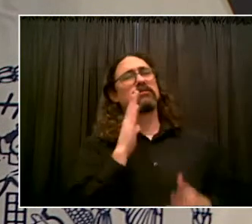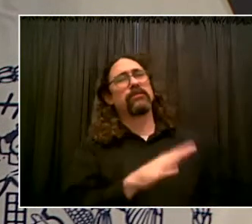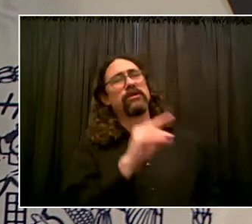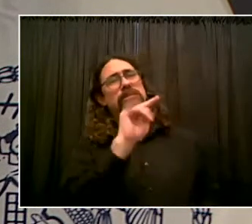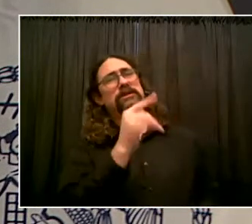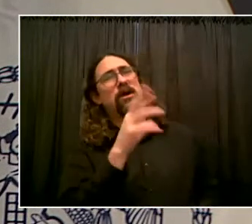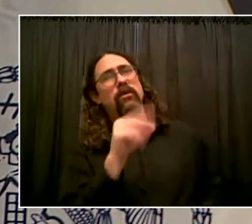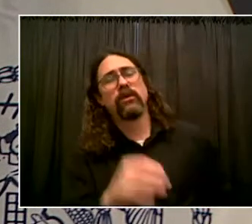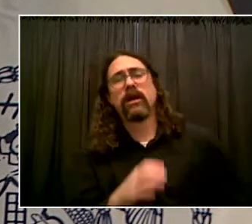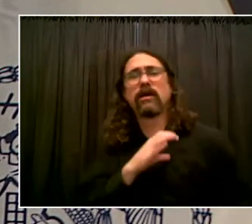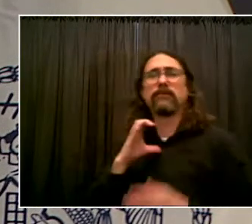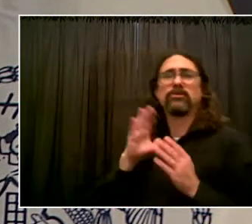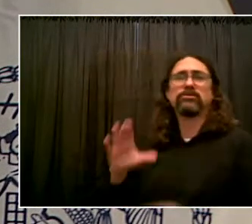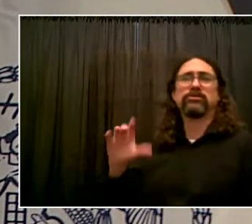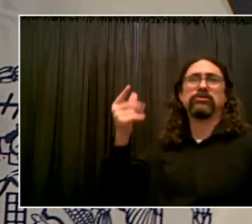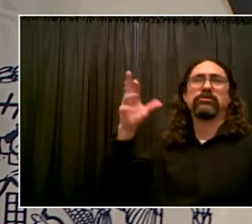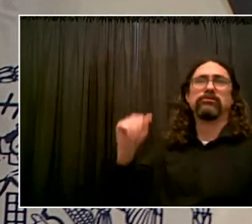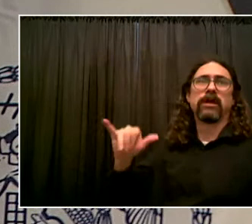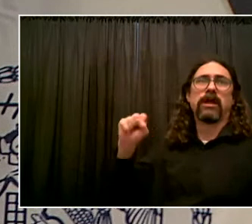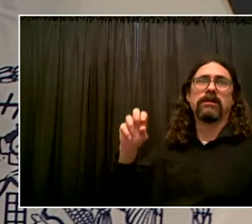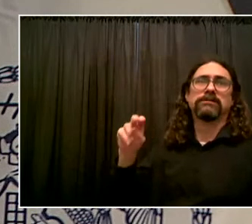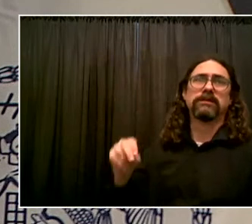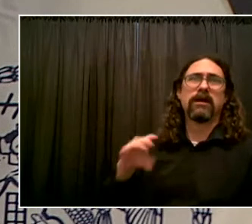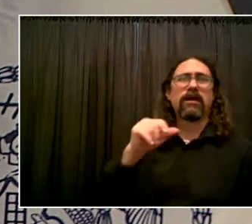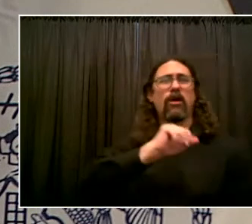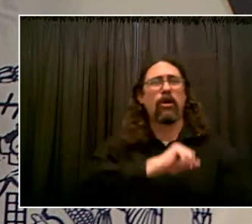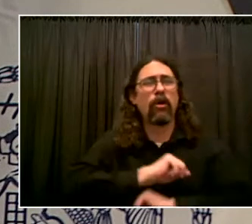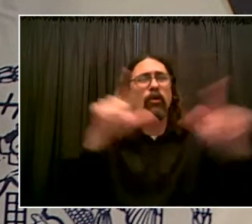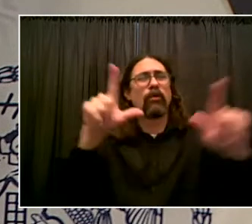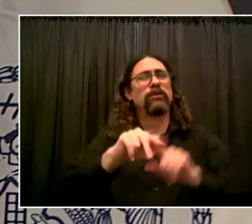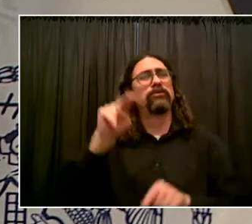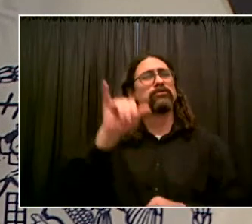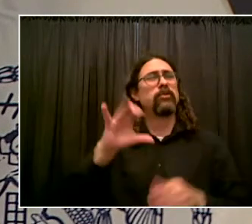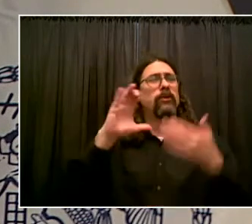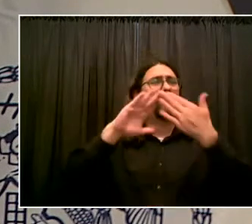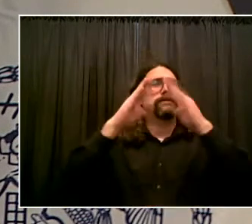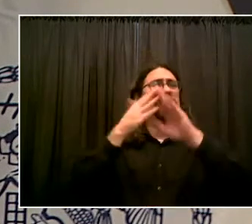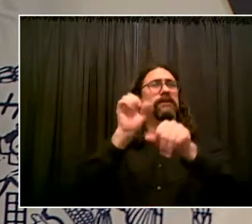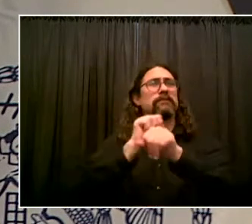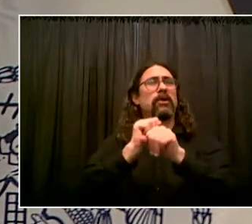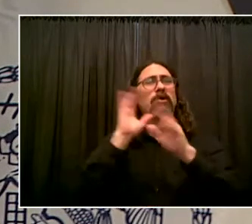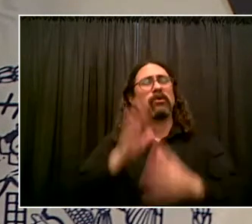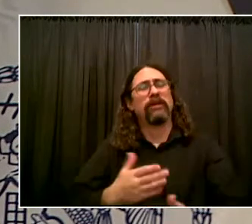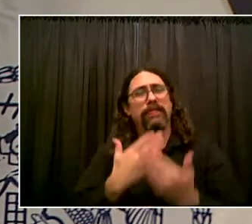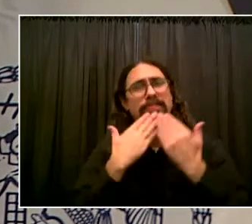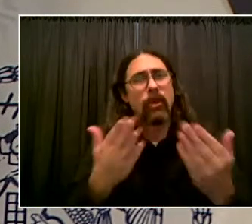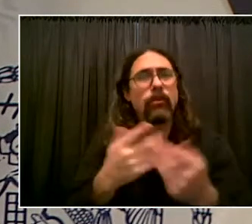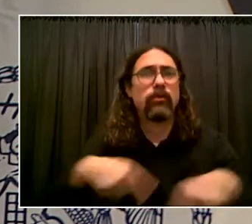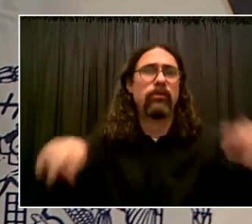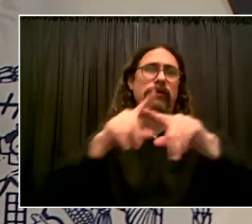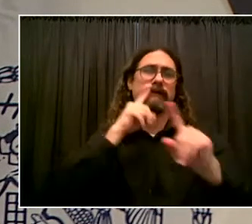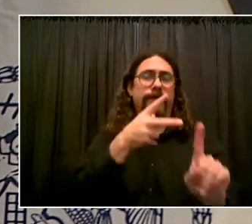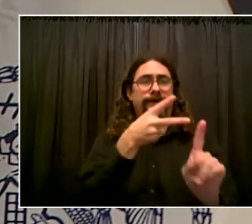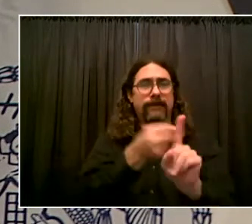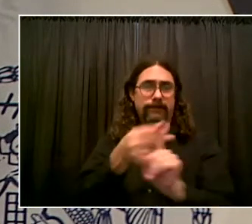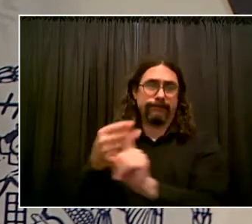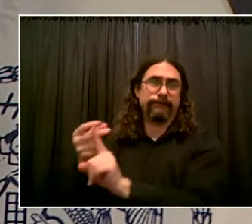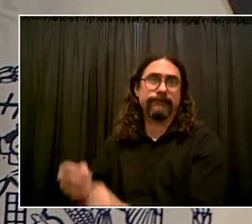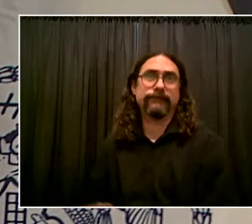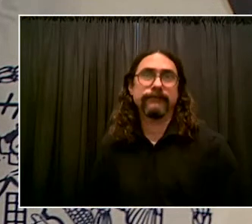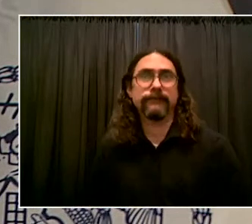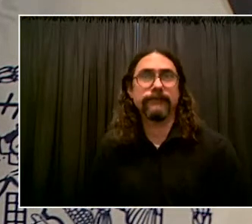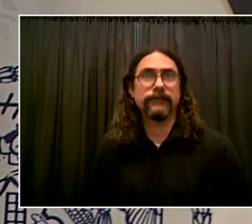is. And I want to thank every city employee who did the right thing and got vaccinated. I want to say to anyone who's not yet